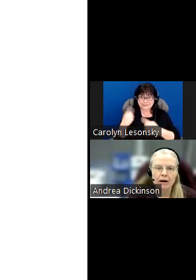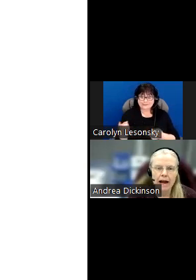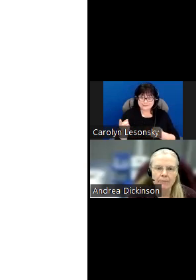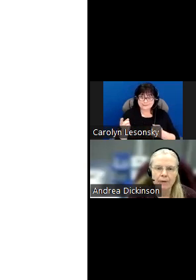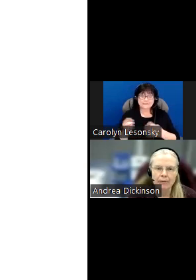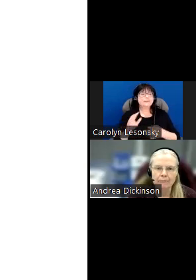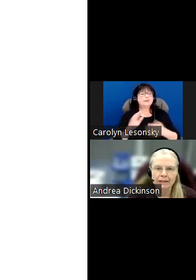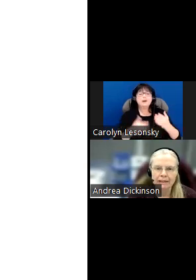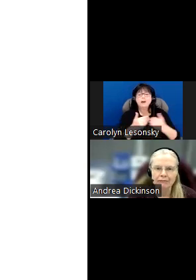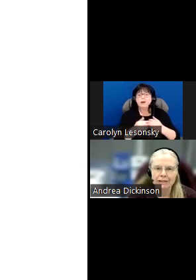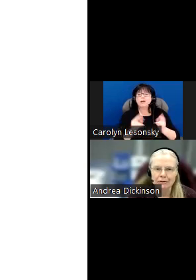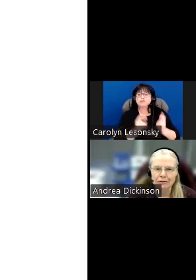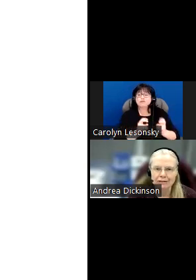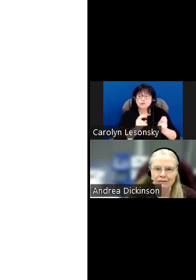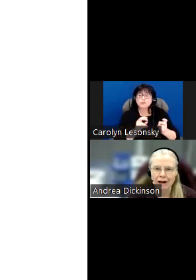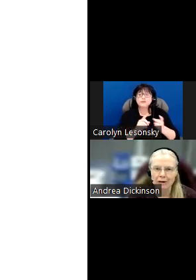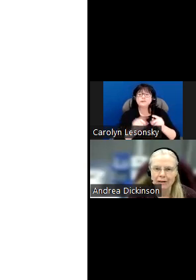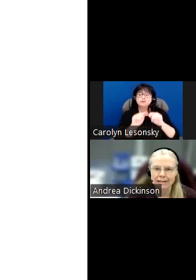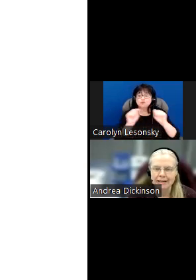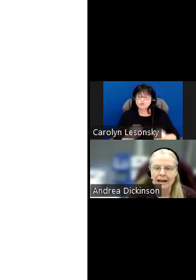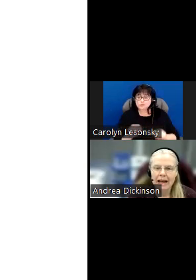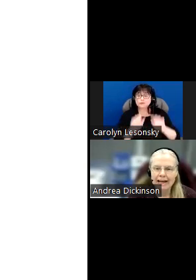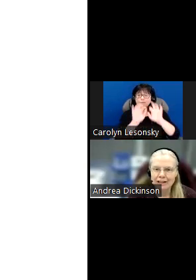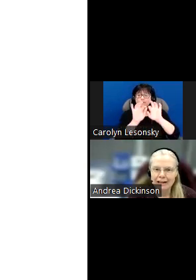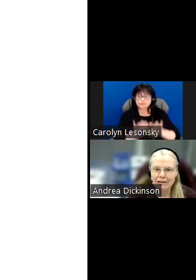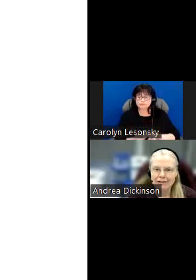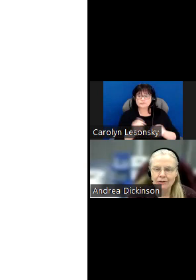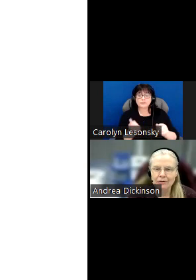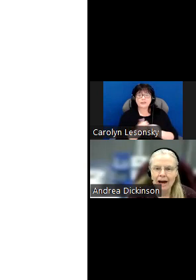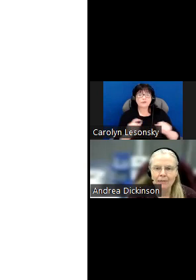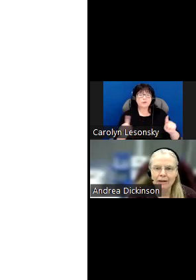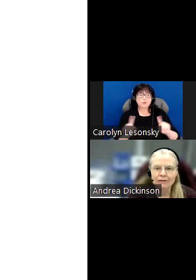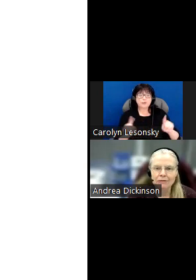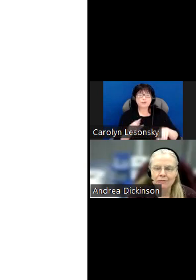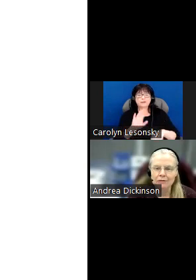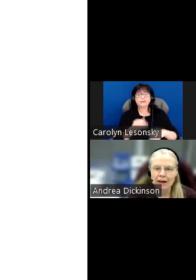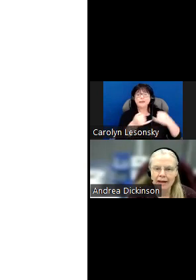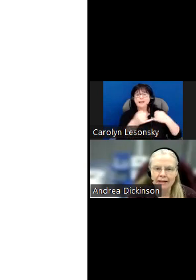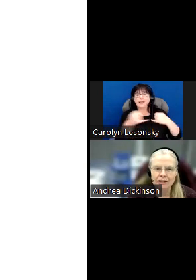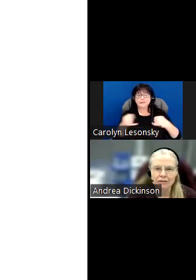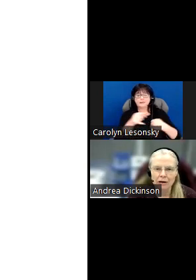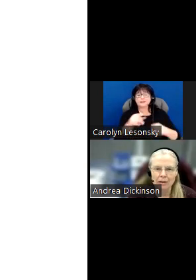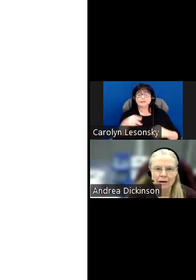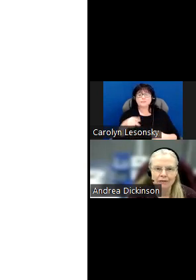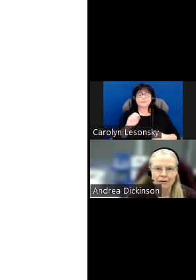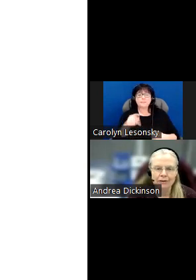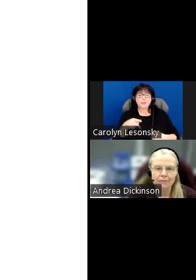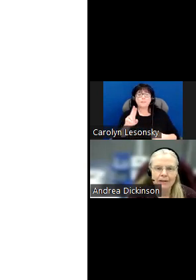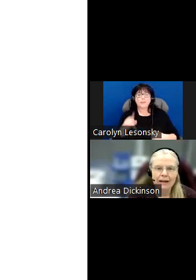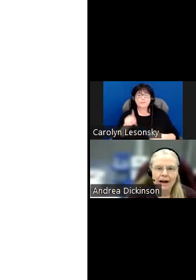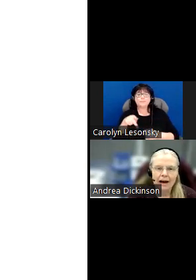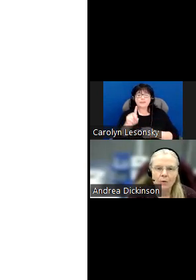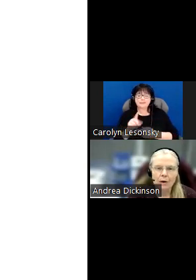transcripts are at Pop-Up PD Resources for LBS educators. So if you do Google that, that should pop up for